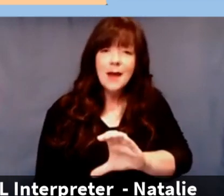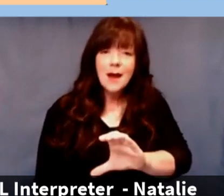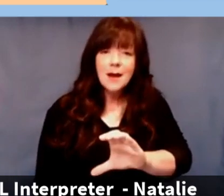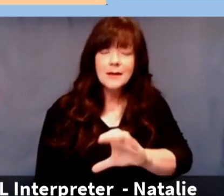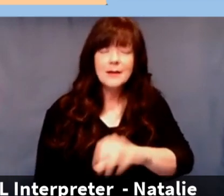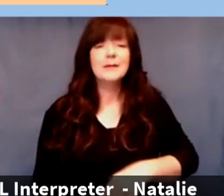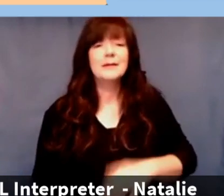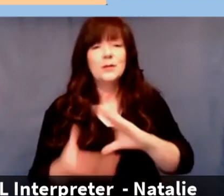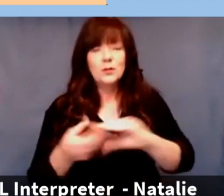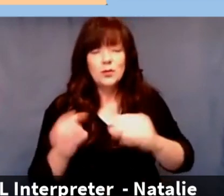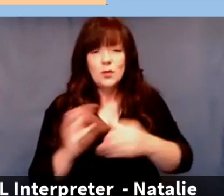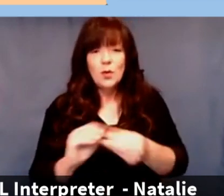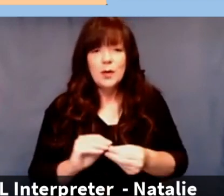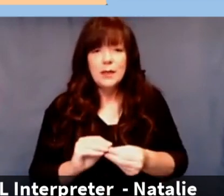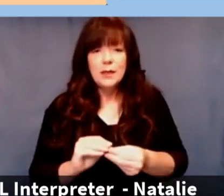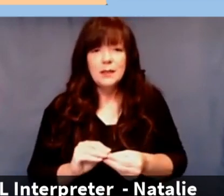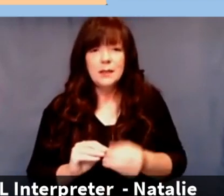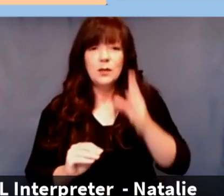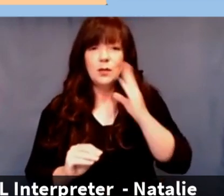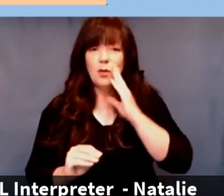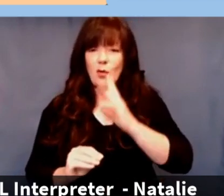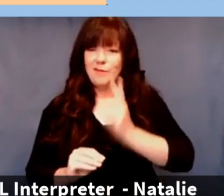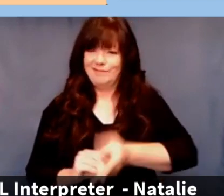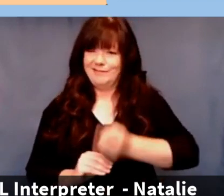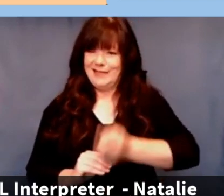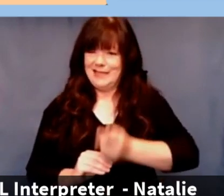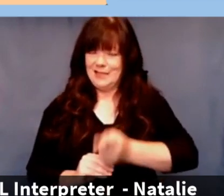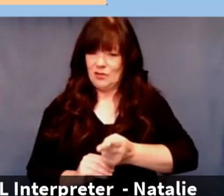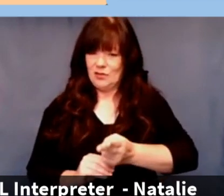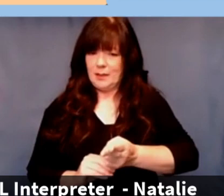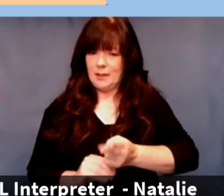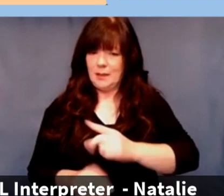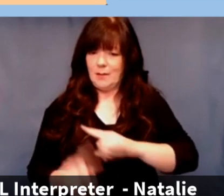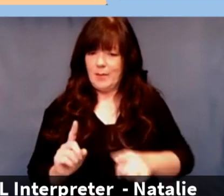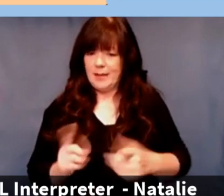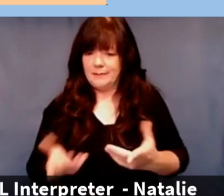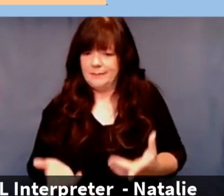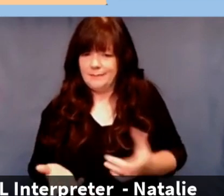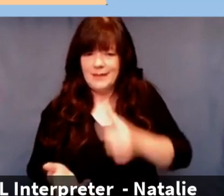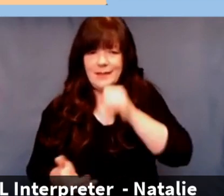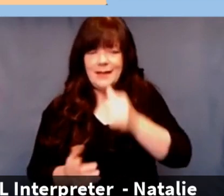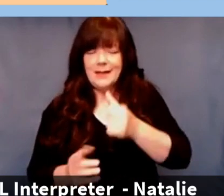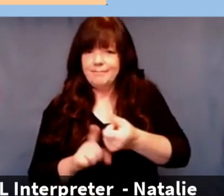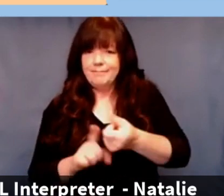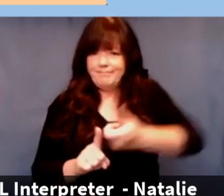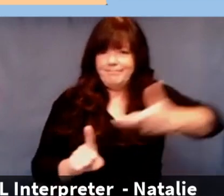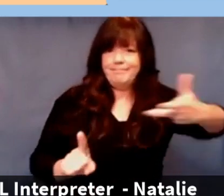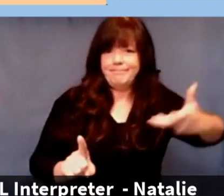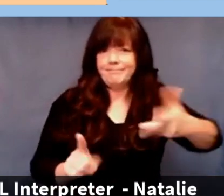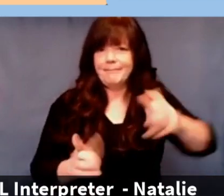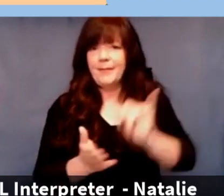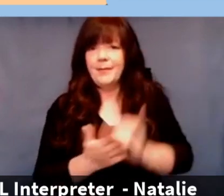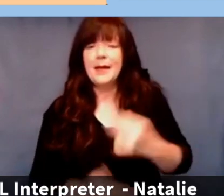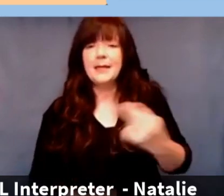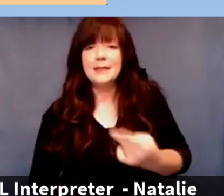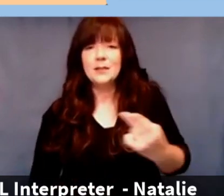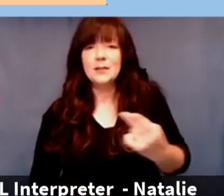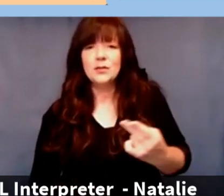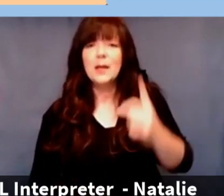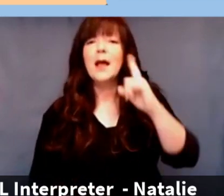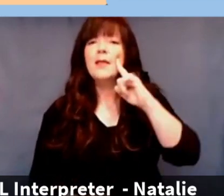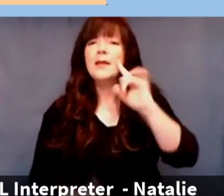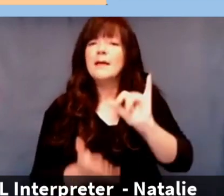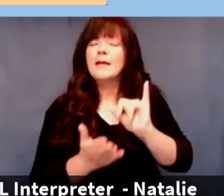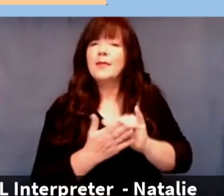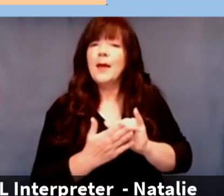storyline. Mm-hmm. There was like history there, but then it wasn't really explored. I think that one would have been